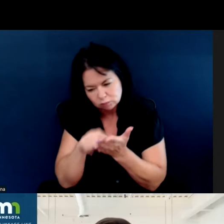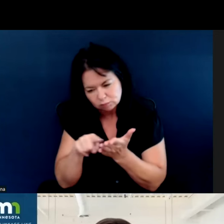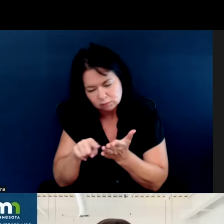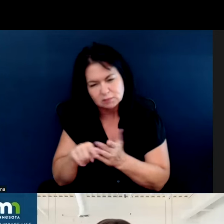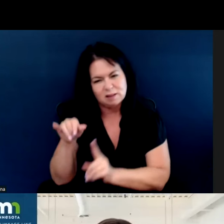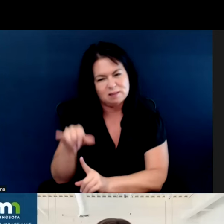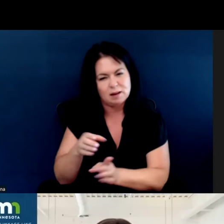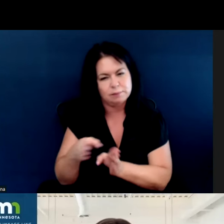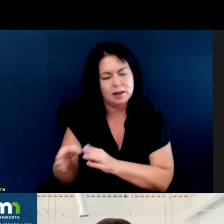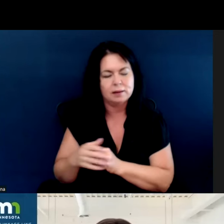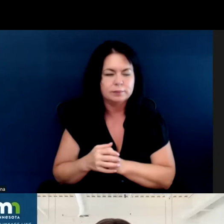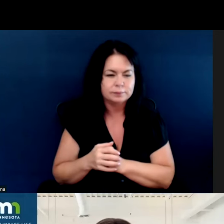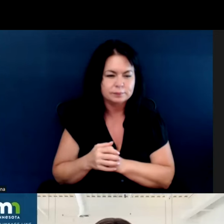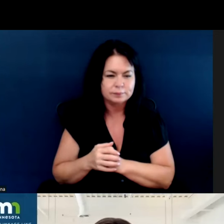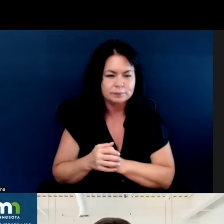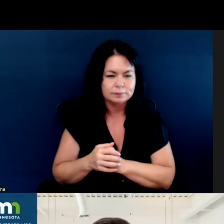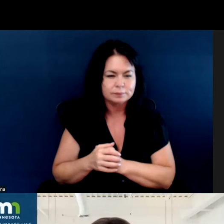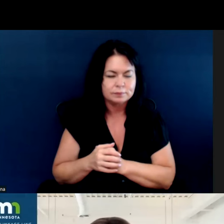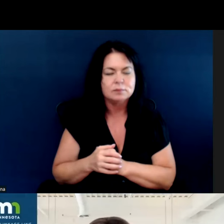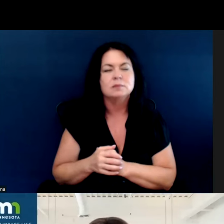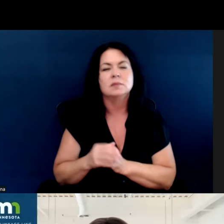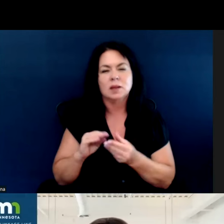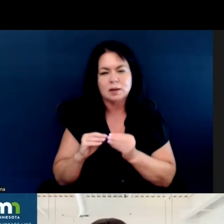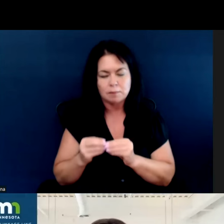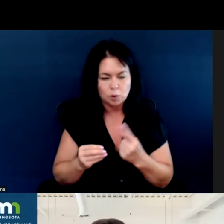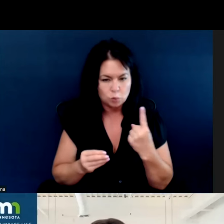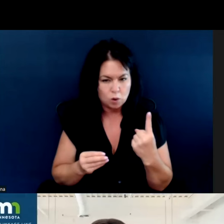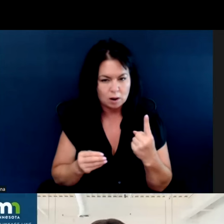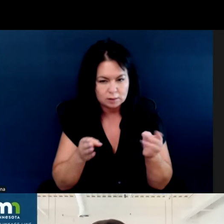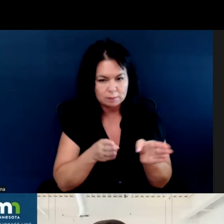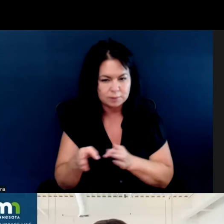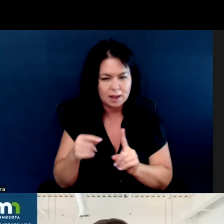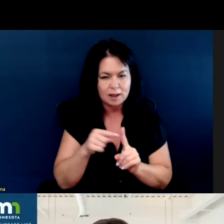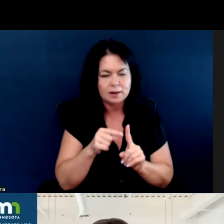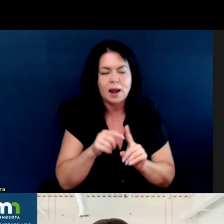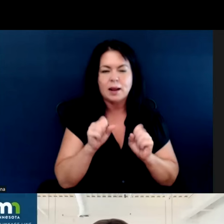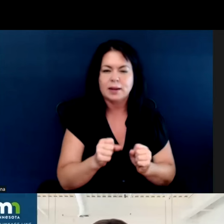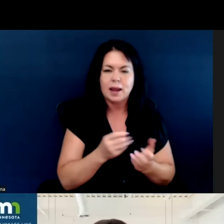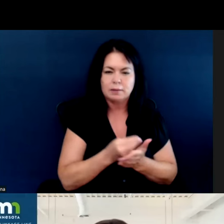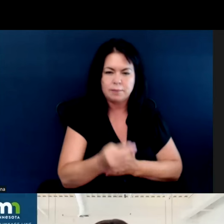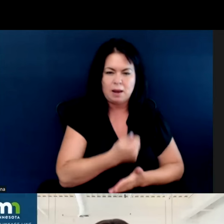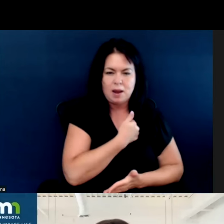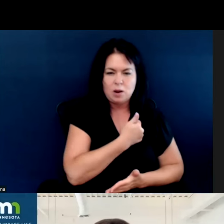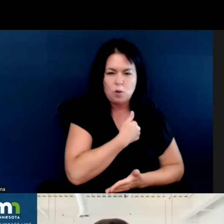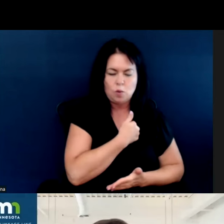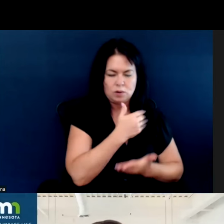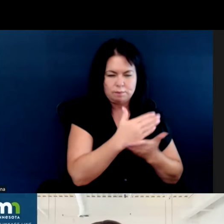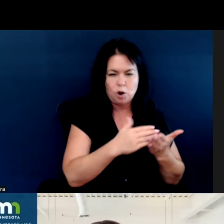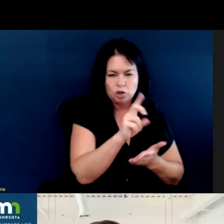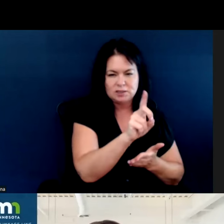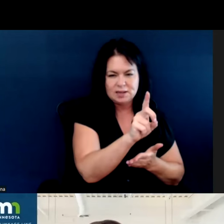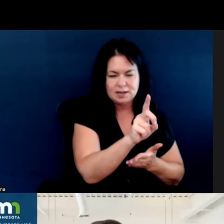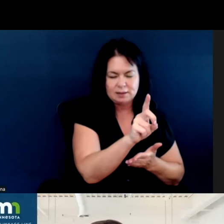With option 1, with that original Medicare, you can purchase a standalone Part D plan. With your